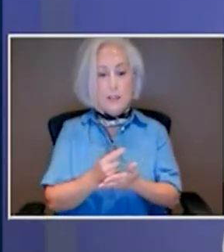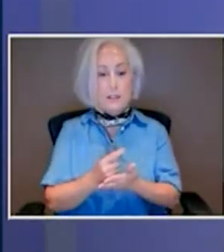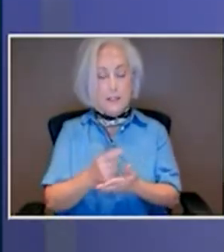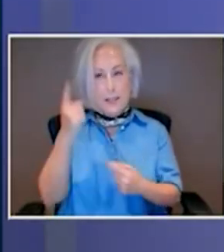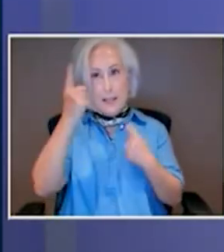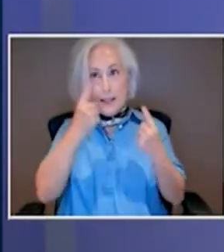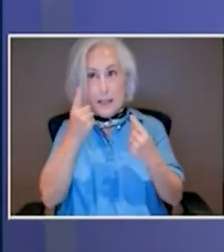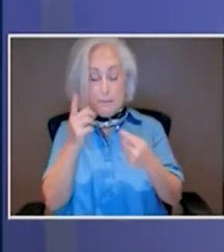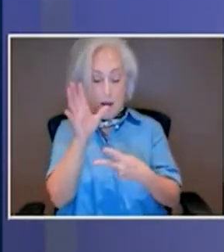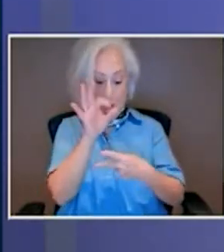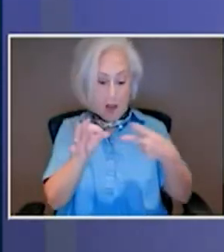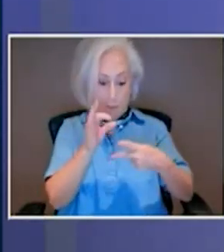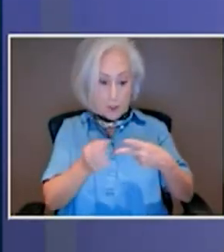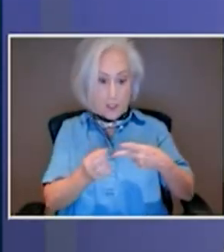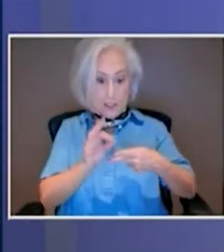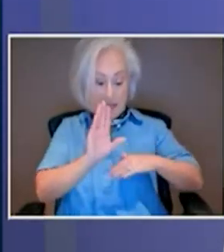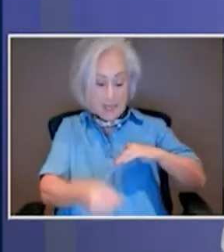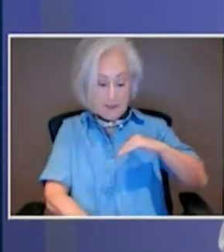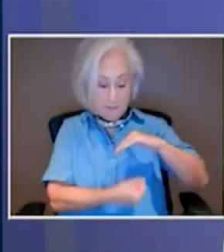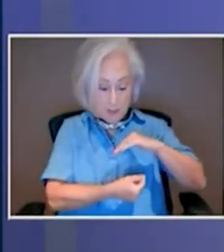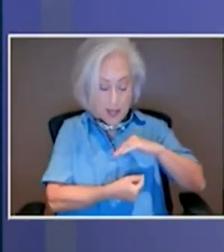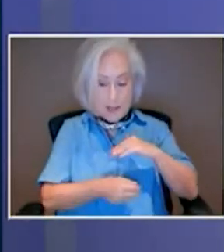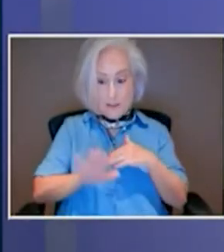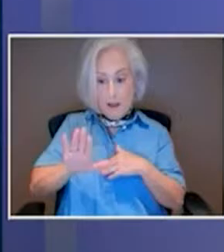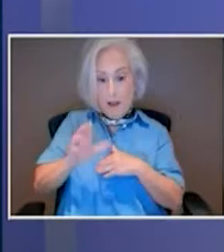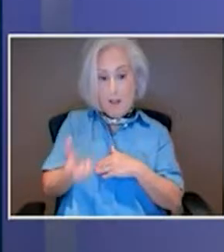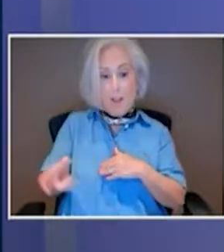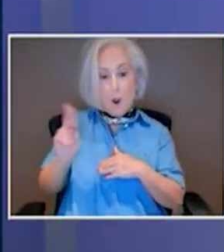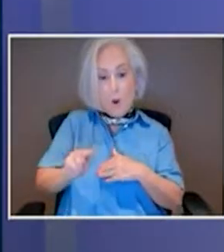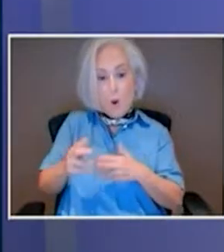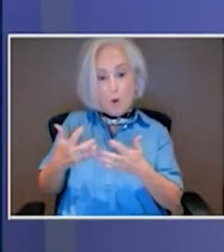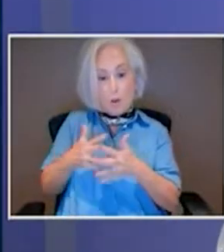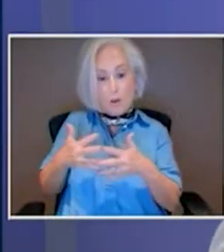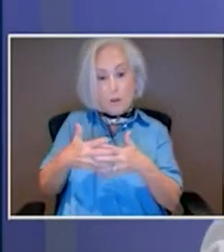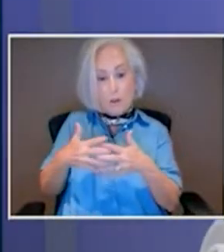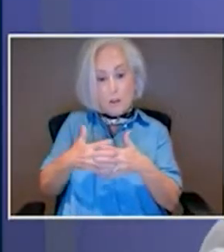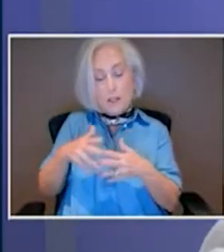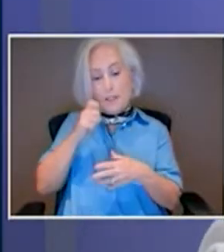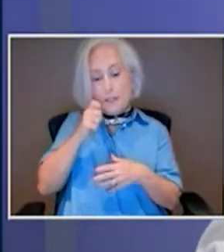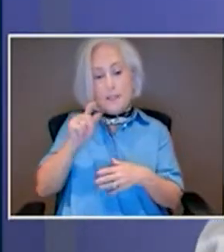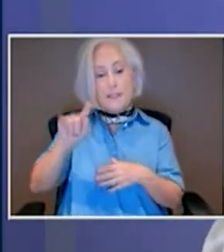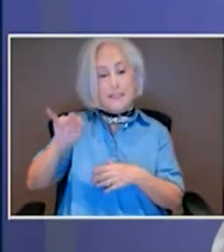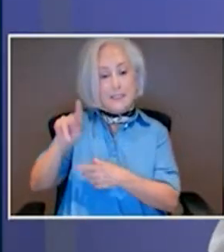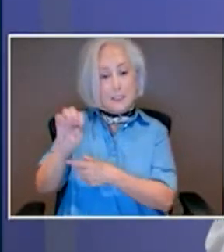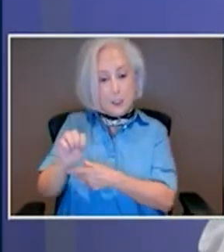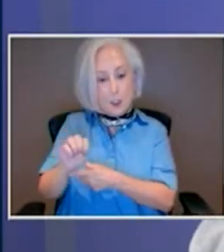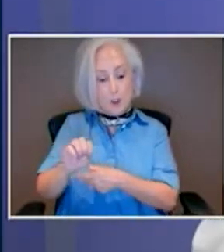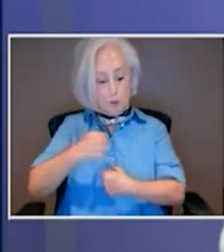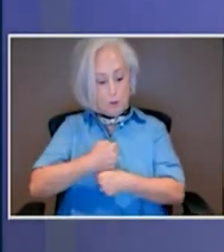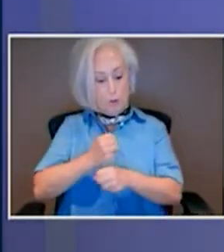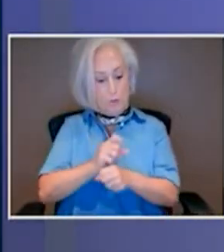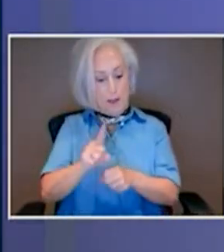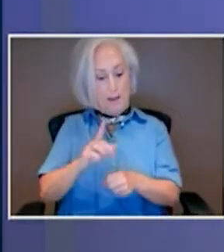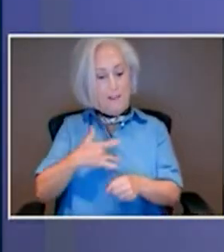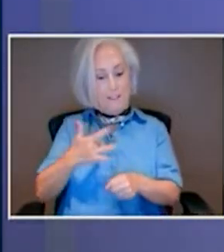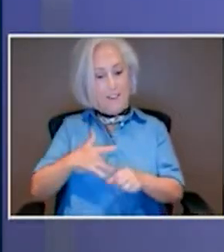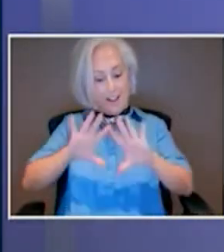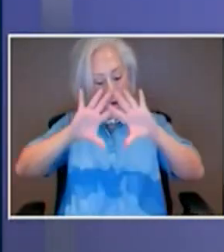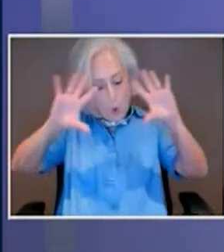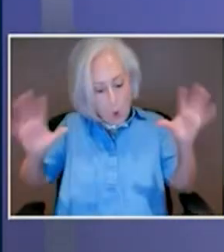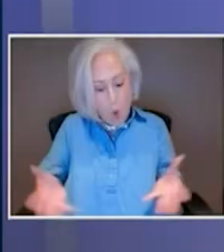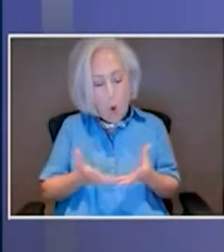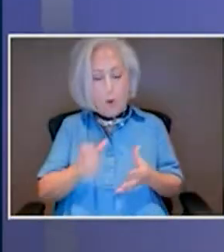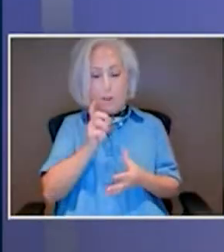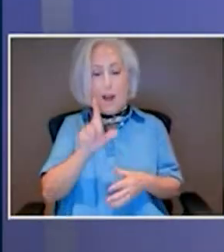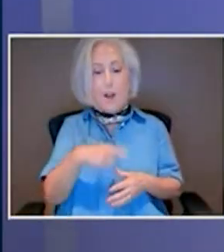using implants or their own tissue, but the goal is to make them feel like, whole again and not just simply healed. And so we want to restore both